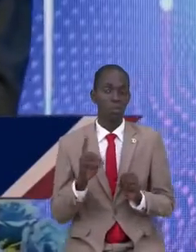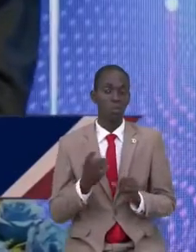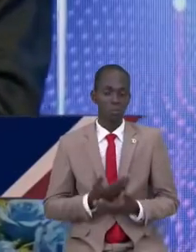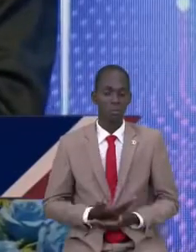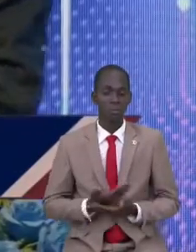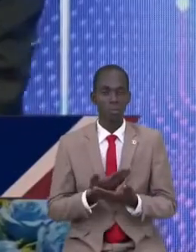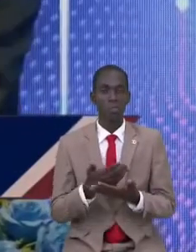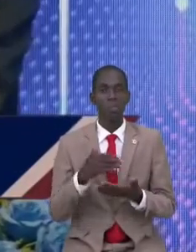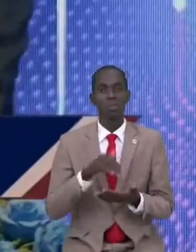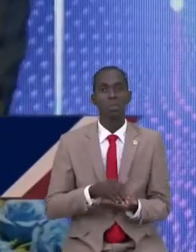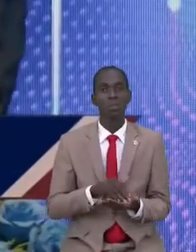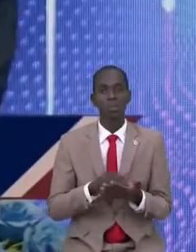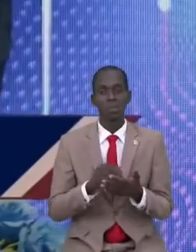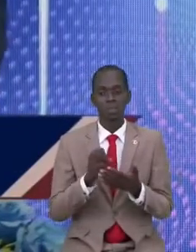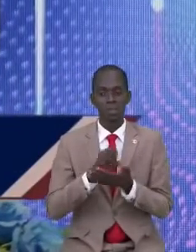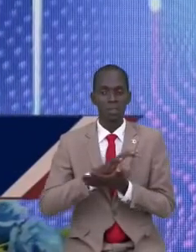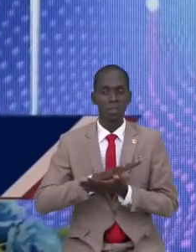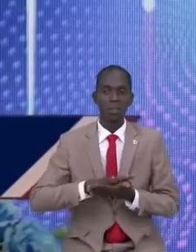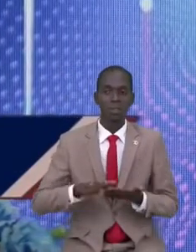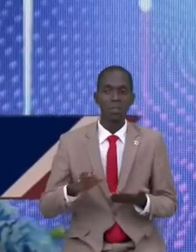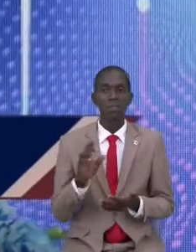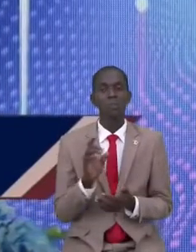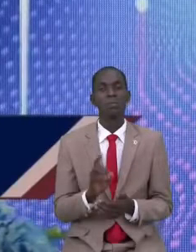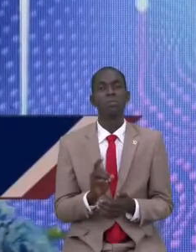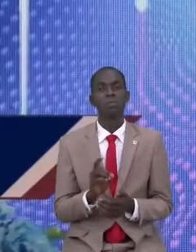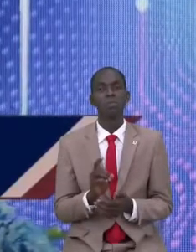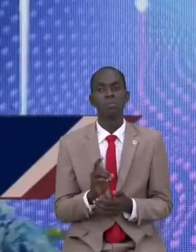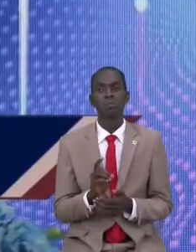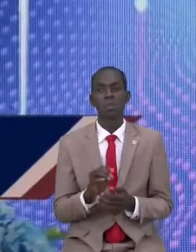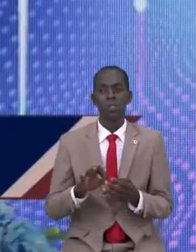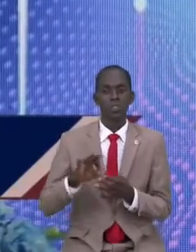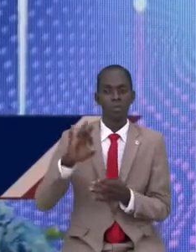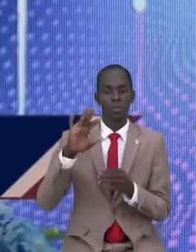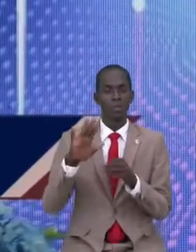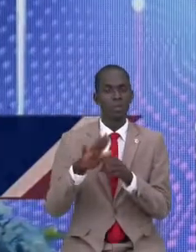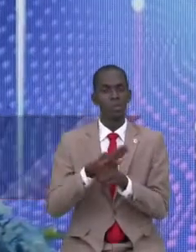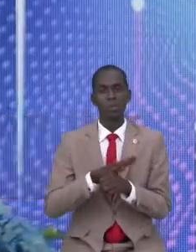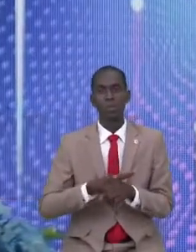saved, sanctified, spirit-filled,